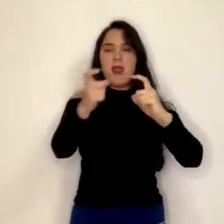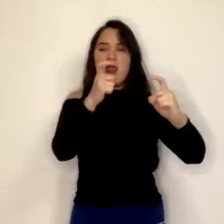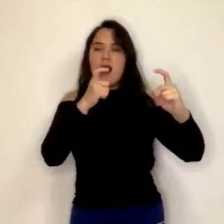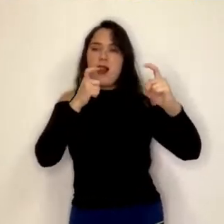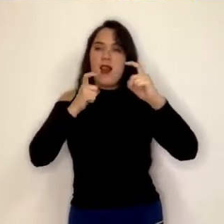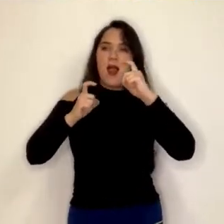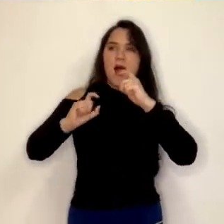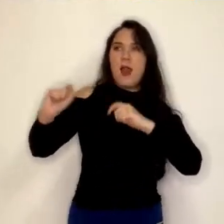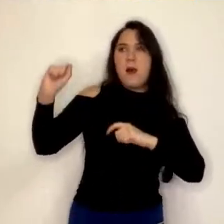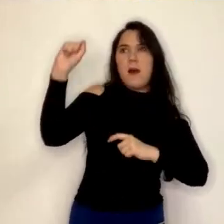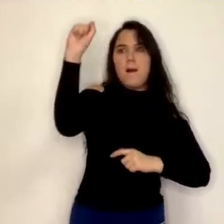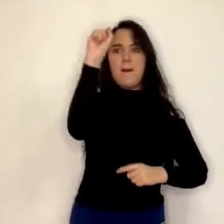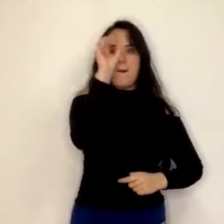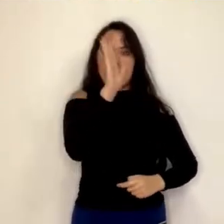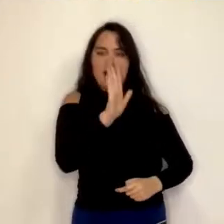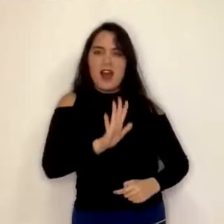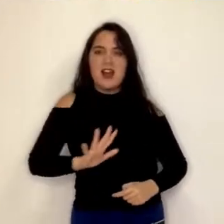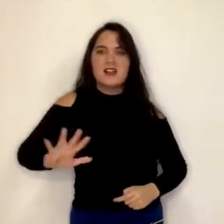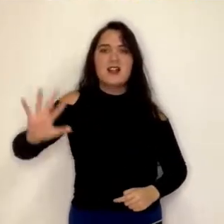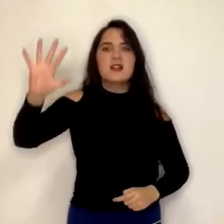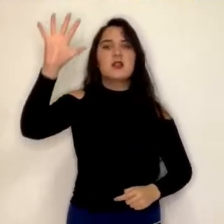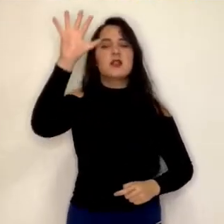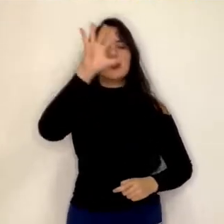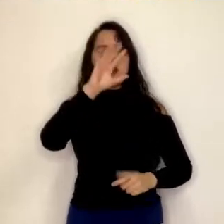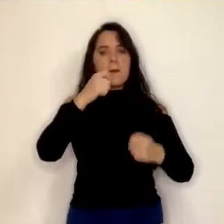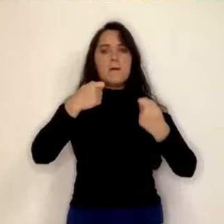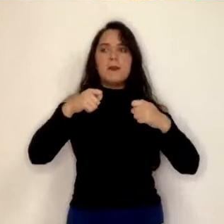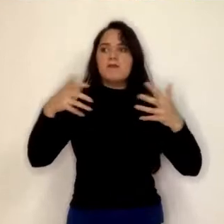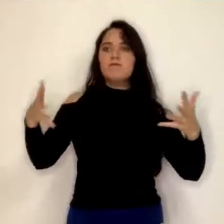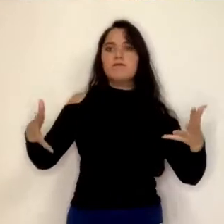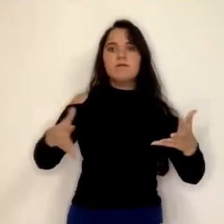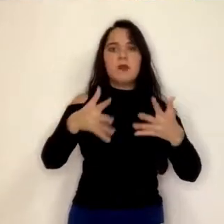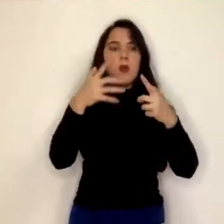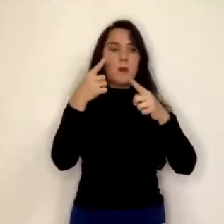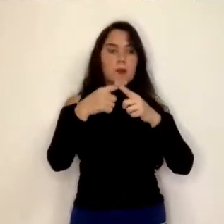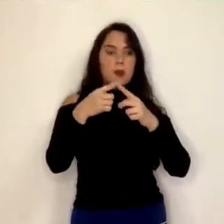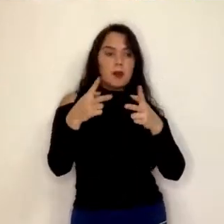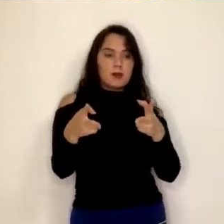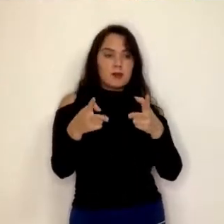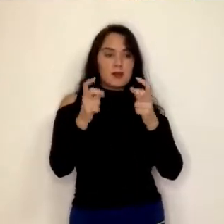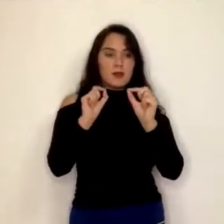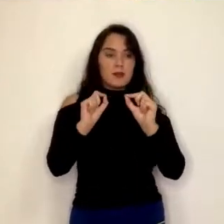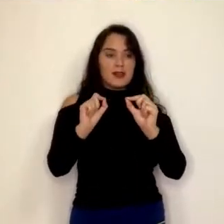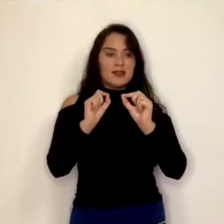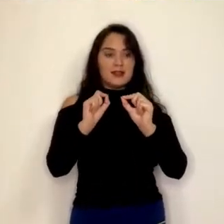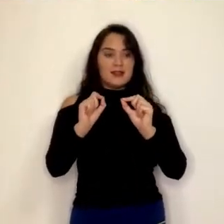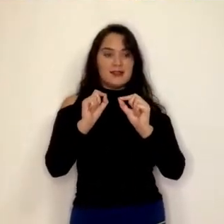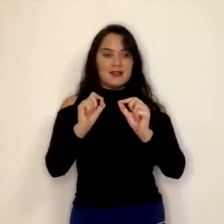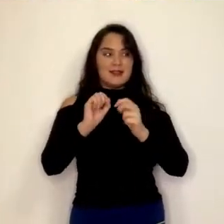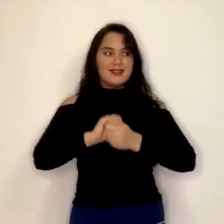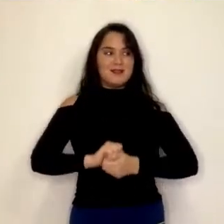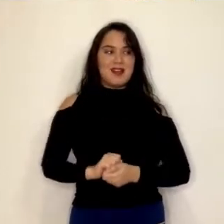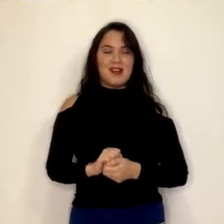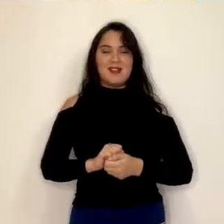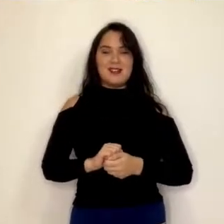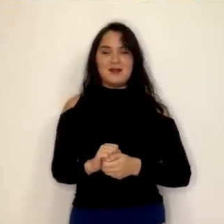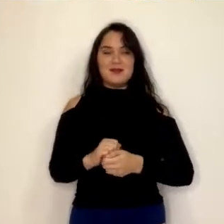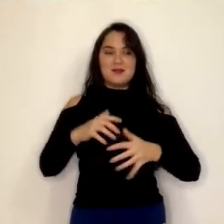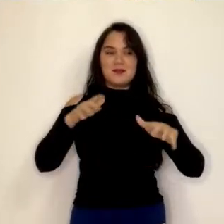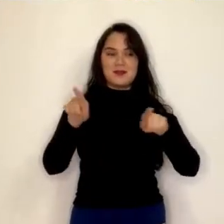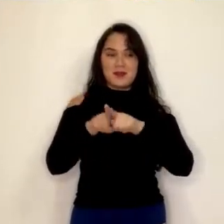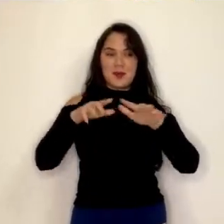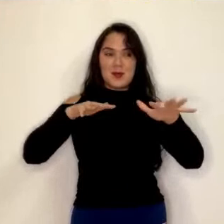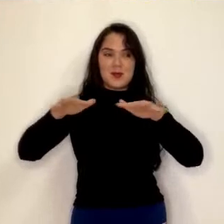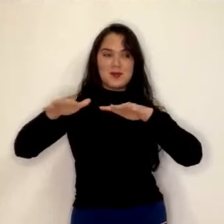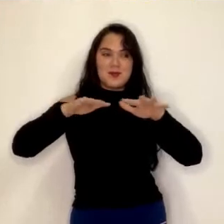need to broaden debates in Brazil in terms of what is at stake in this project for education and